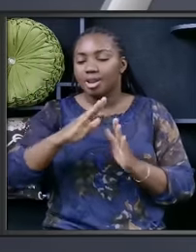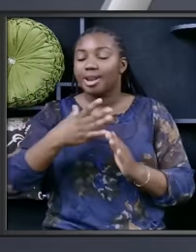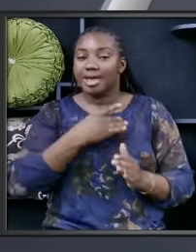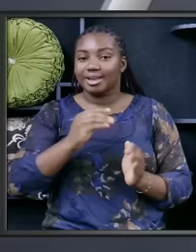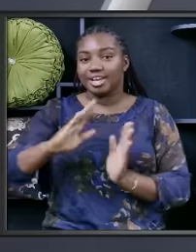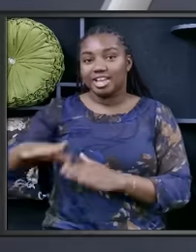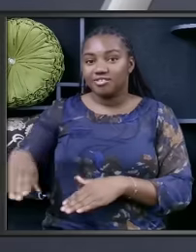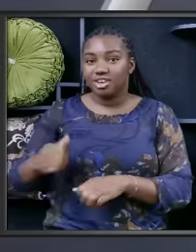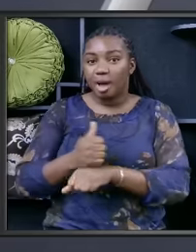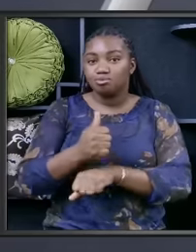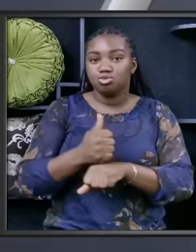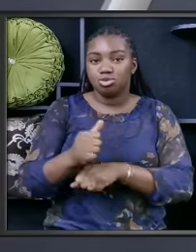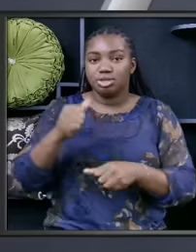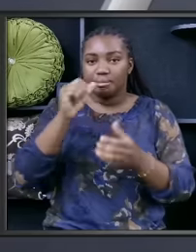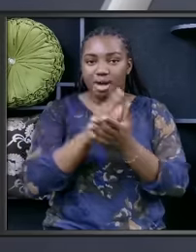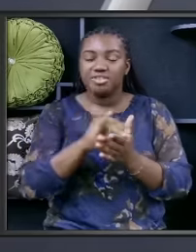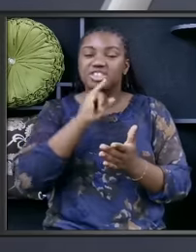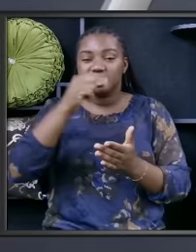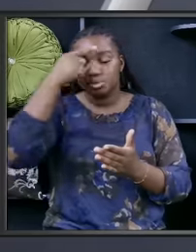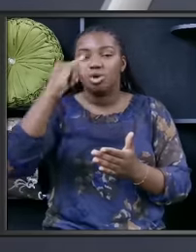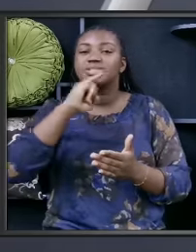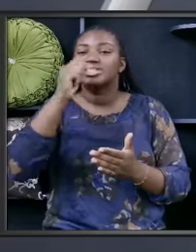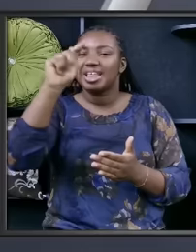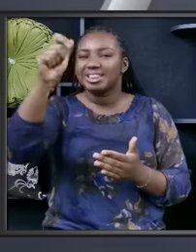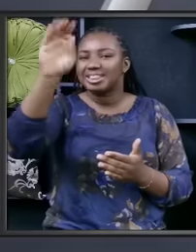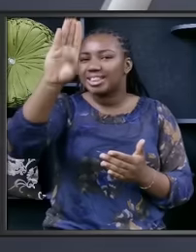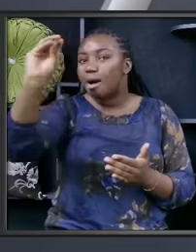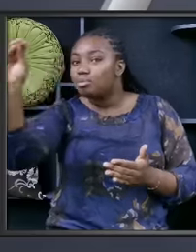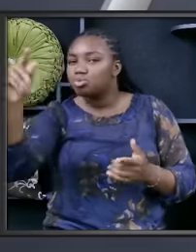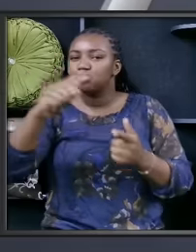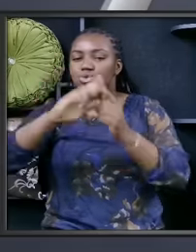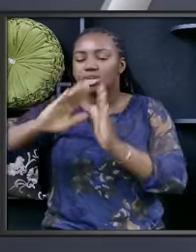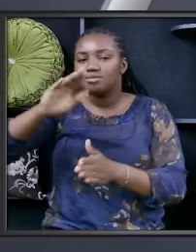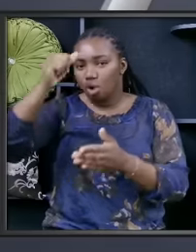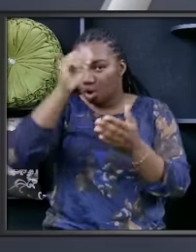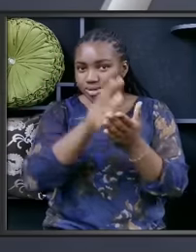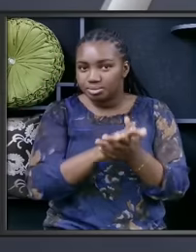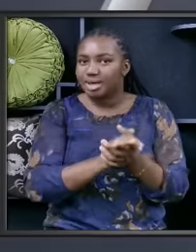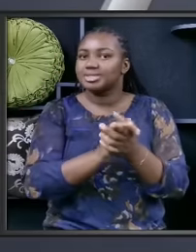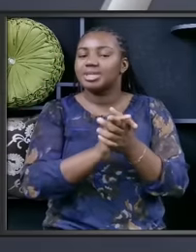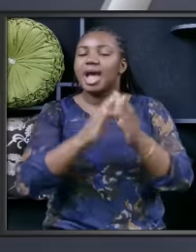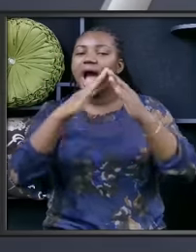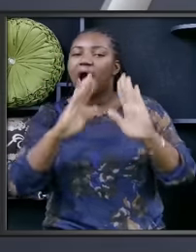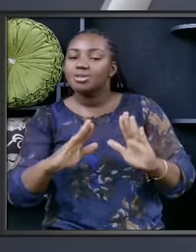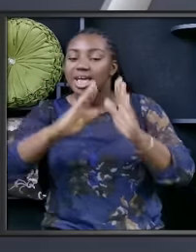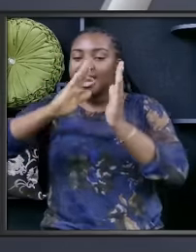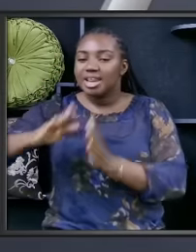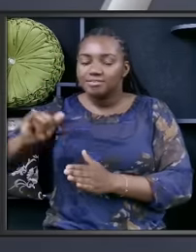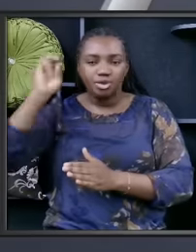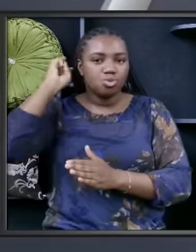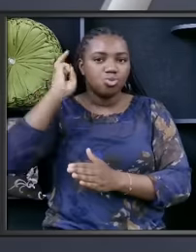because it is a taboo to leave your husband's house. Yes. Living will tarnish the name of